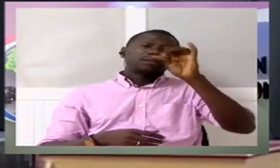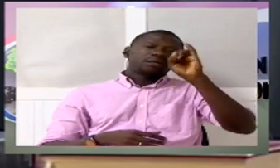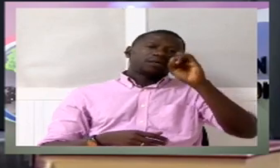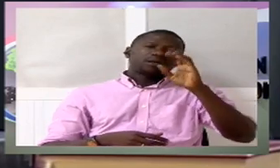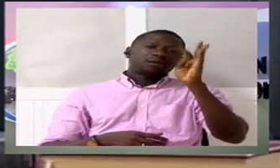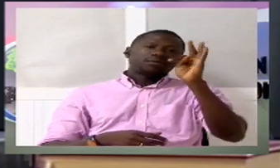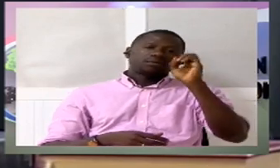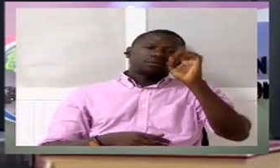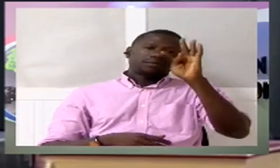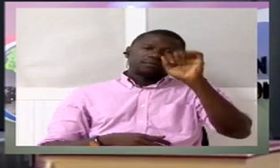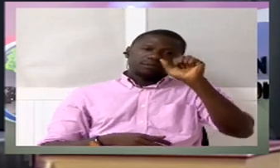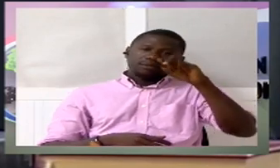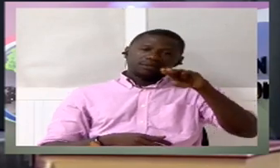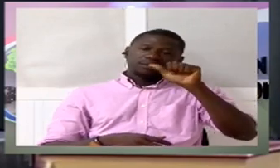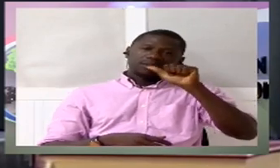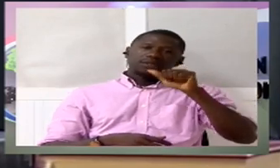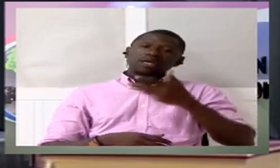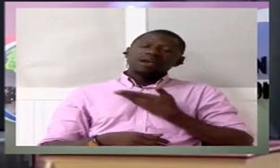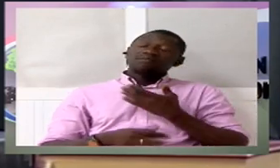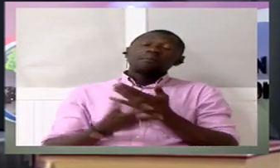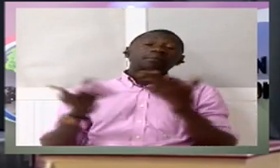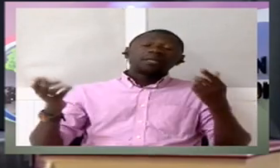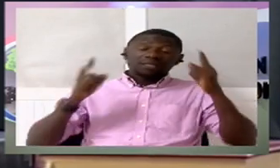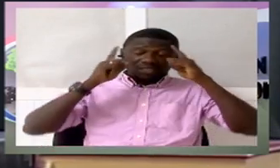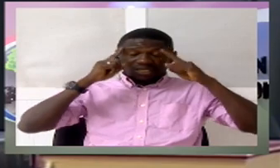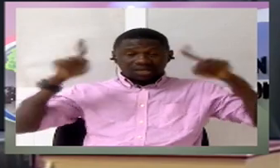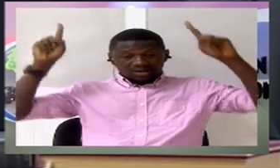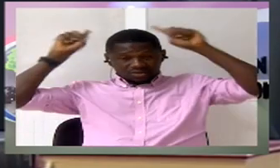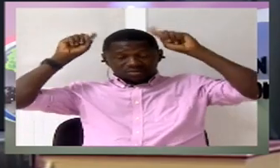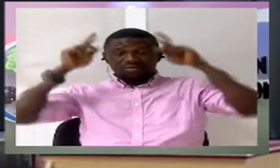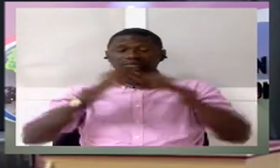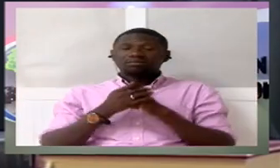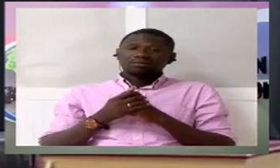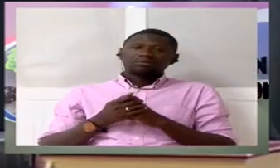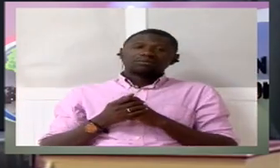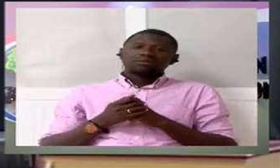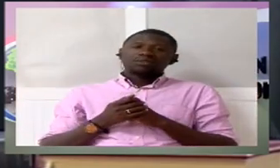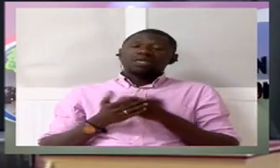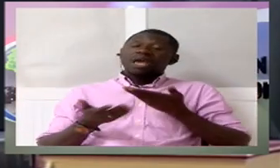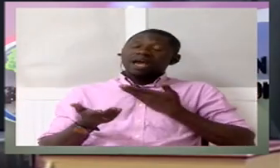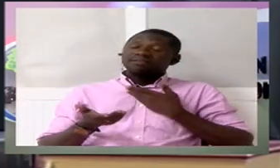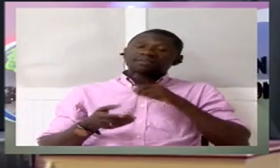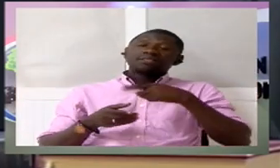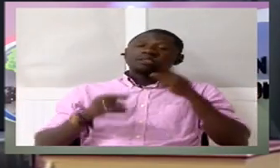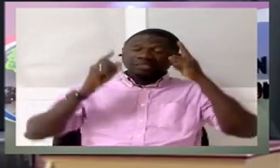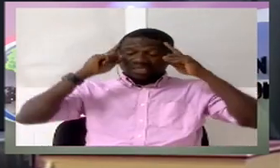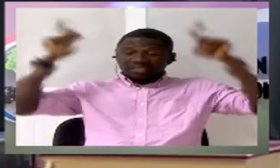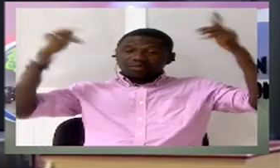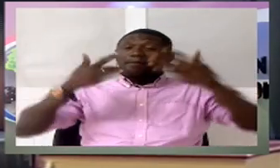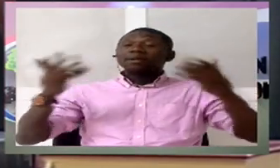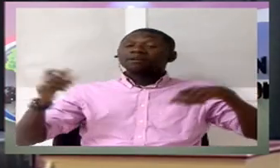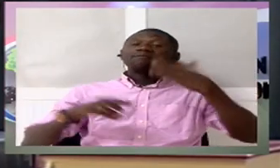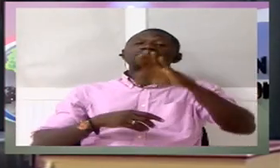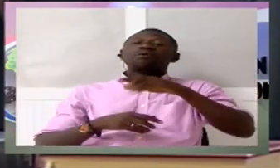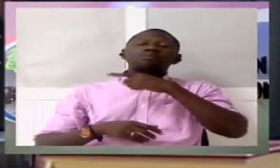Jamanti Fofana. I need so to back. He had a lot of cattle. Baba Bama I need so herit afamalea. His grandmother inherited